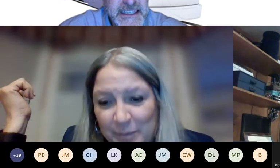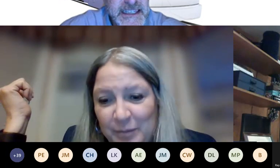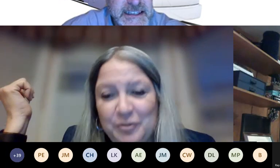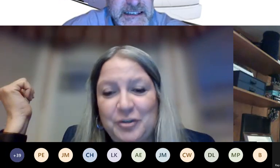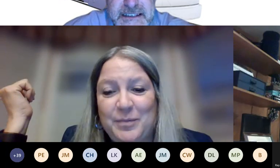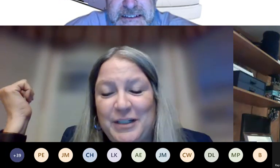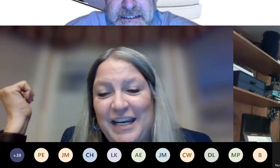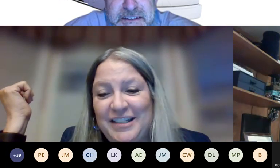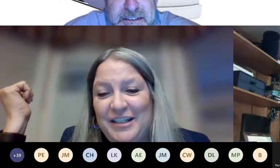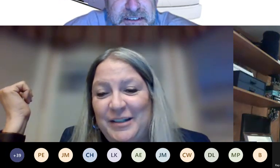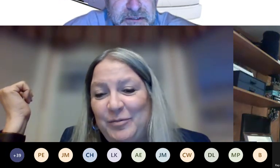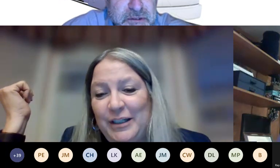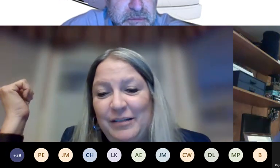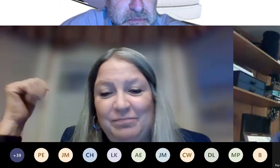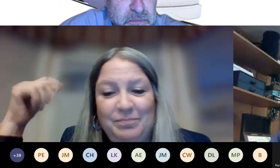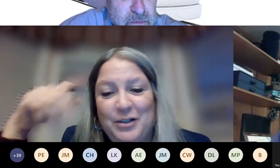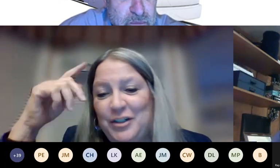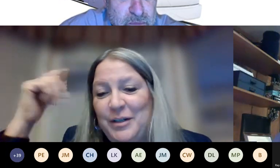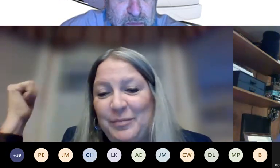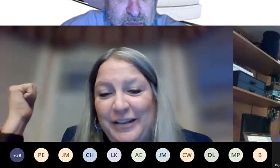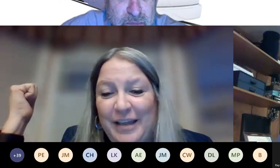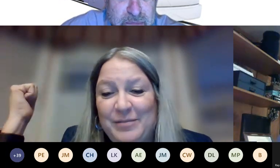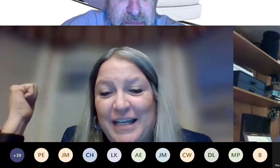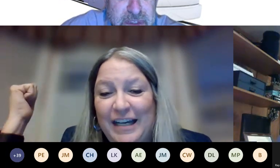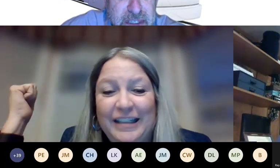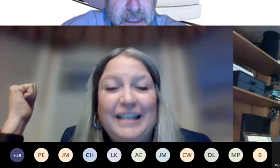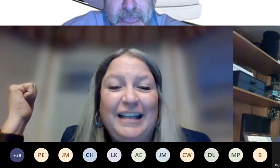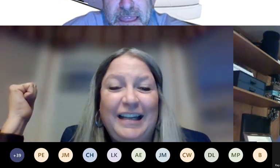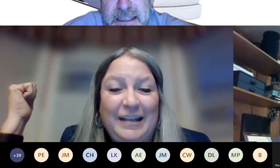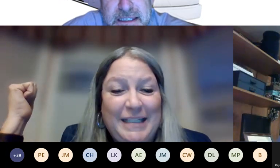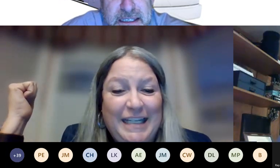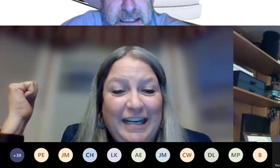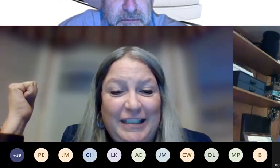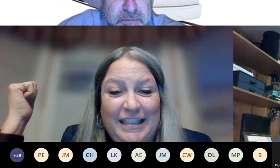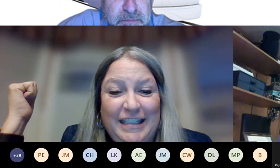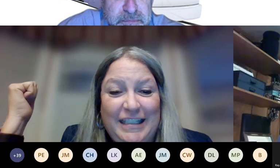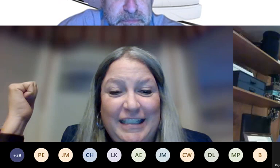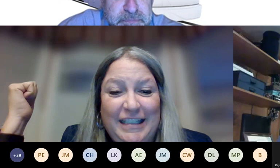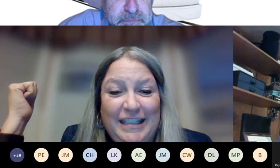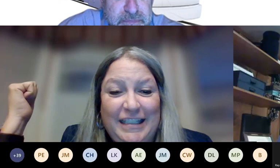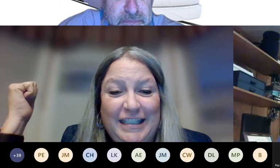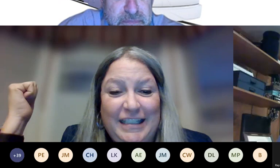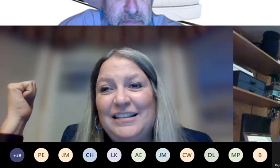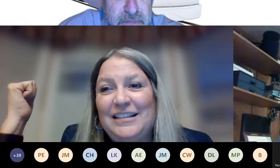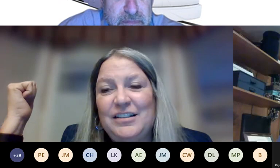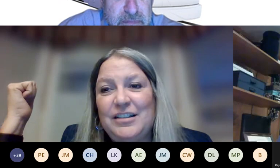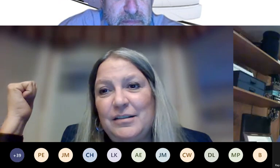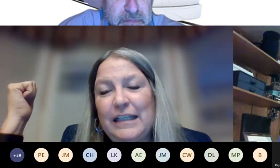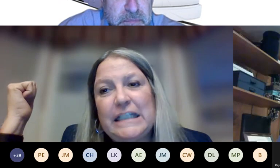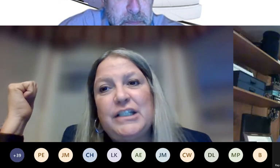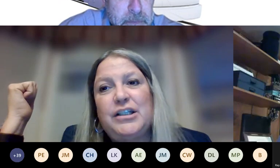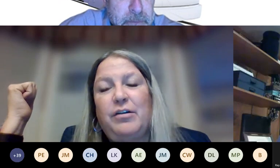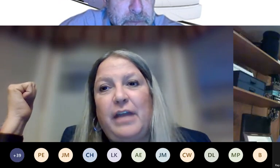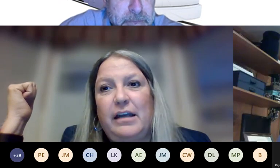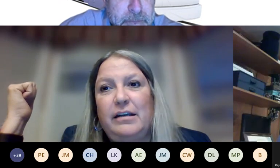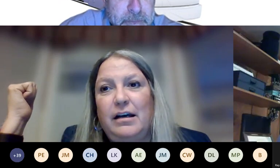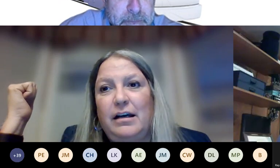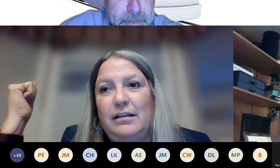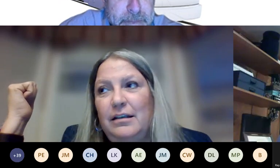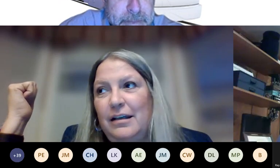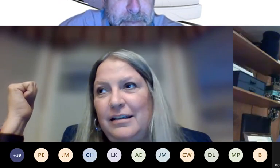County Department of Transportation and working in partnership with MDOT and MTA on this. Just letting you